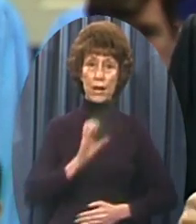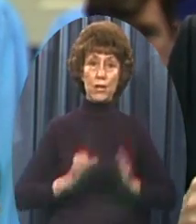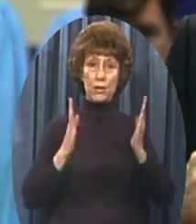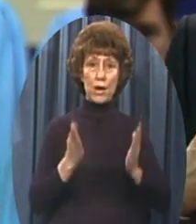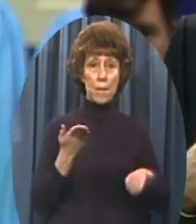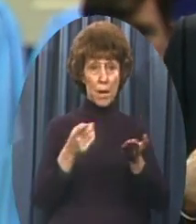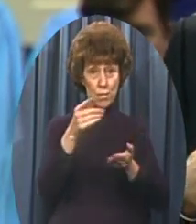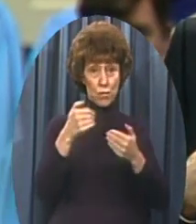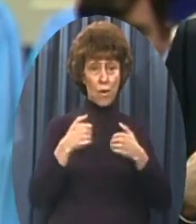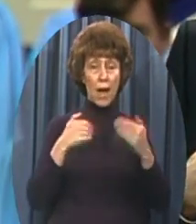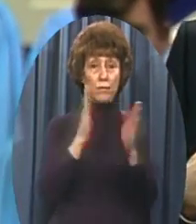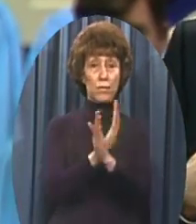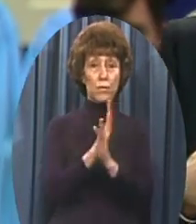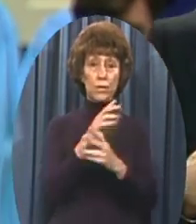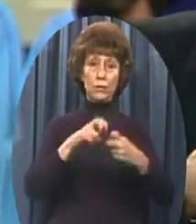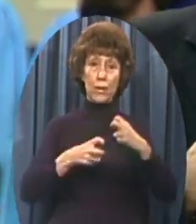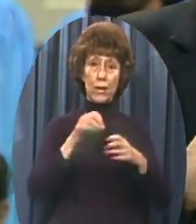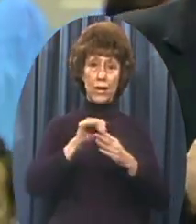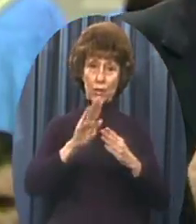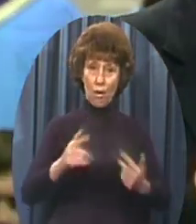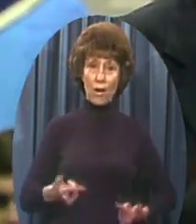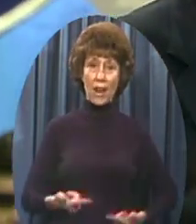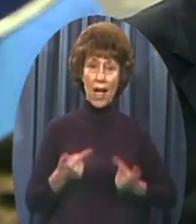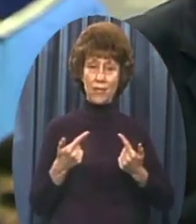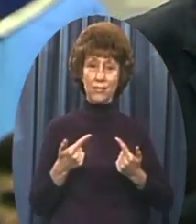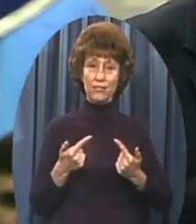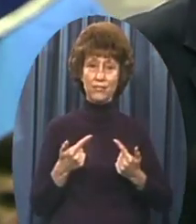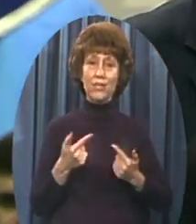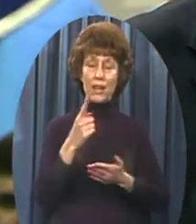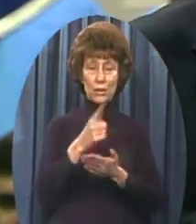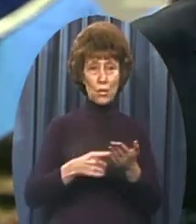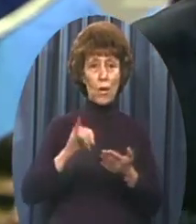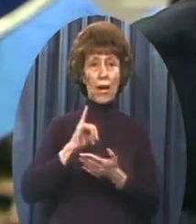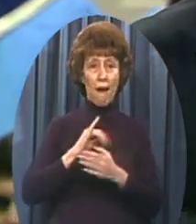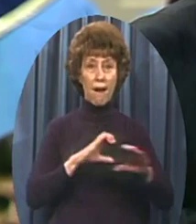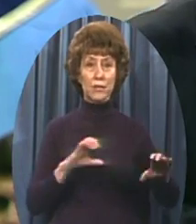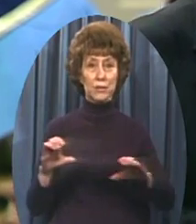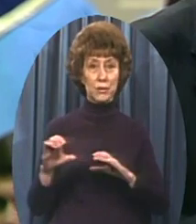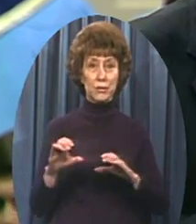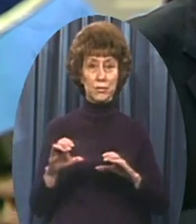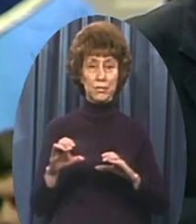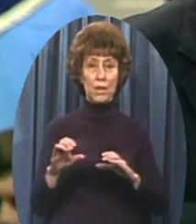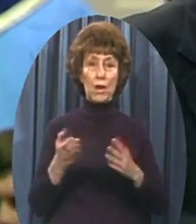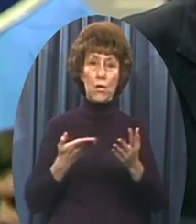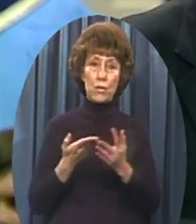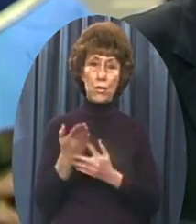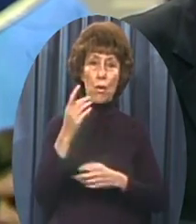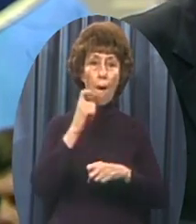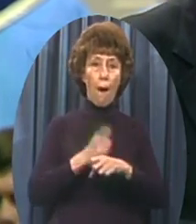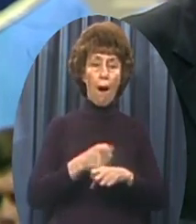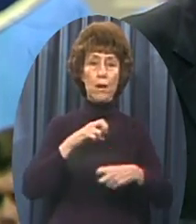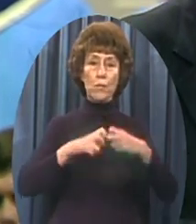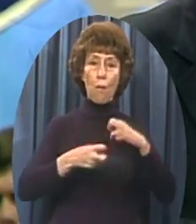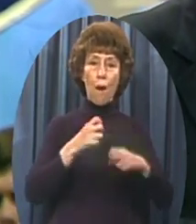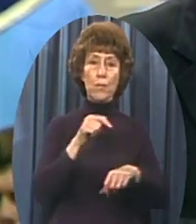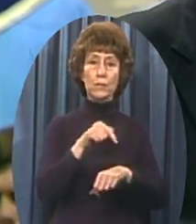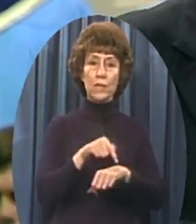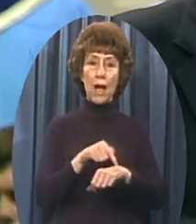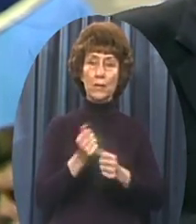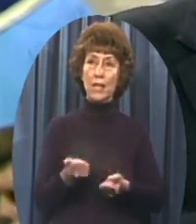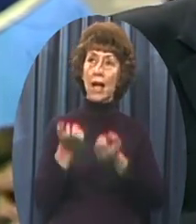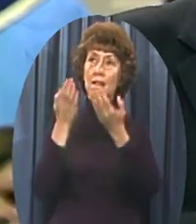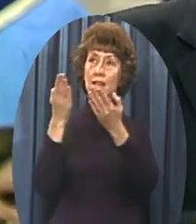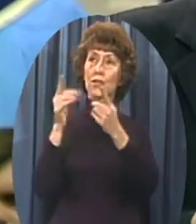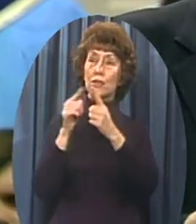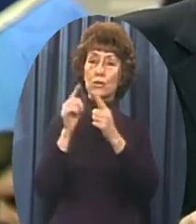Him. That's exactly what I do, what I am doing through these difficult and hard times. The words